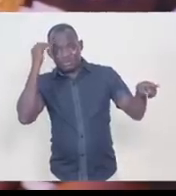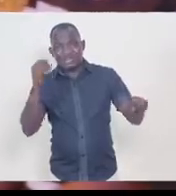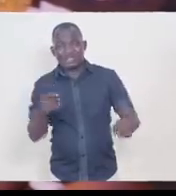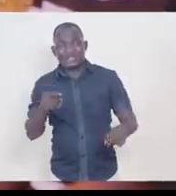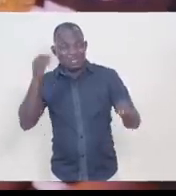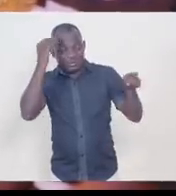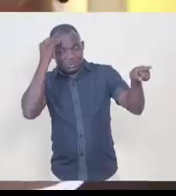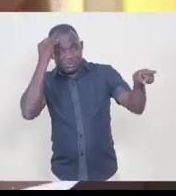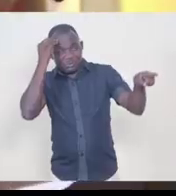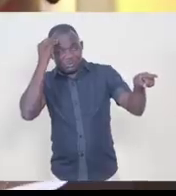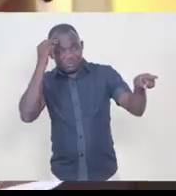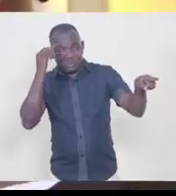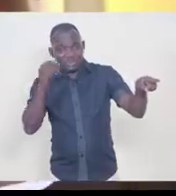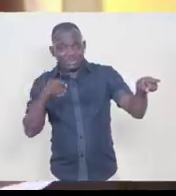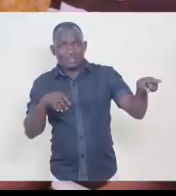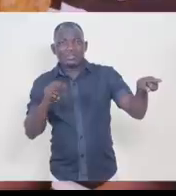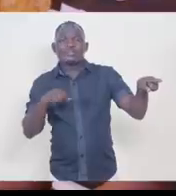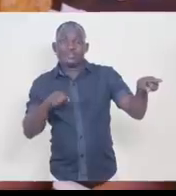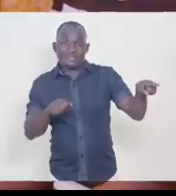Do you know this man?